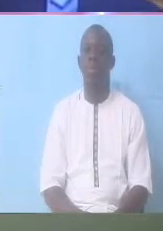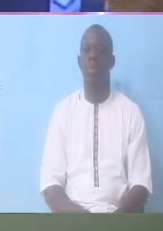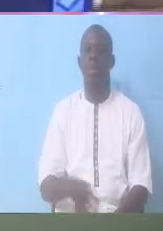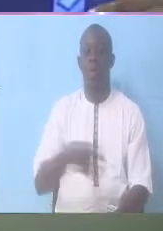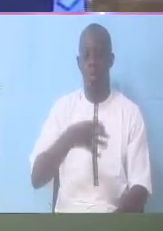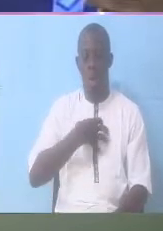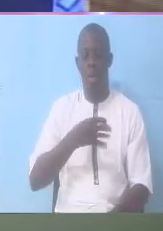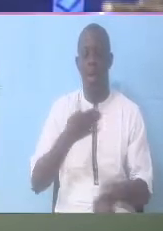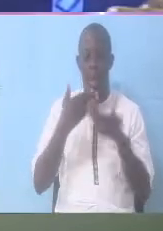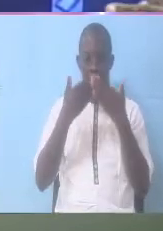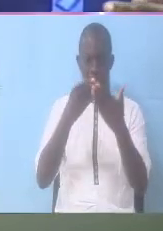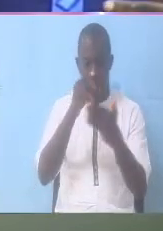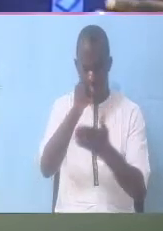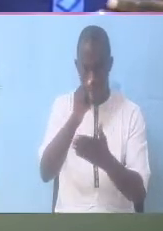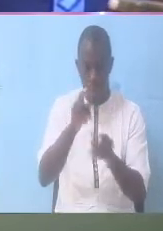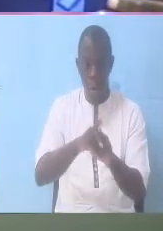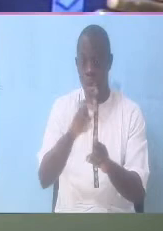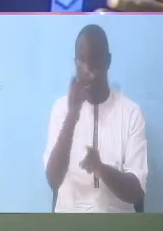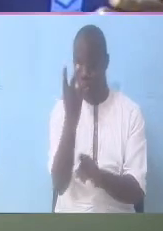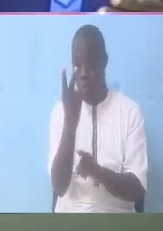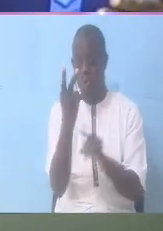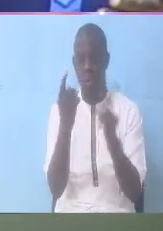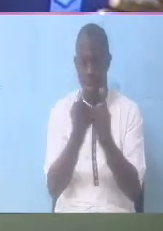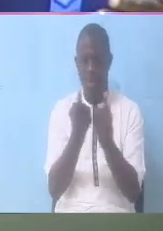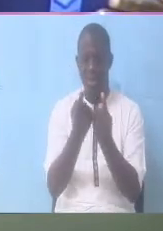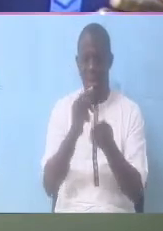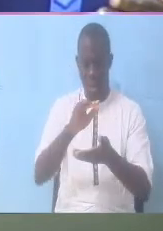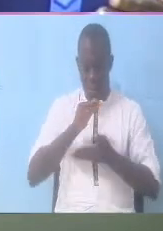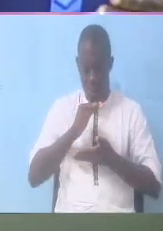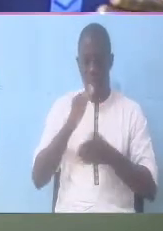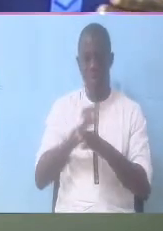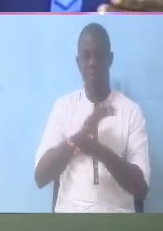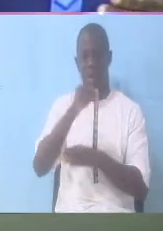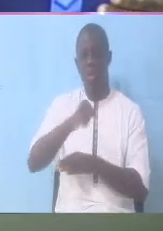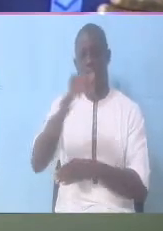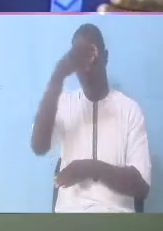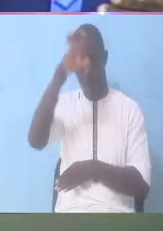we have received before this commission. Yes, sir.